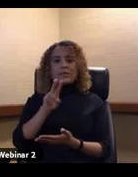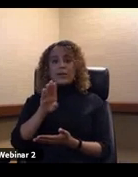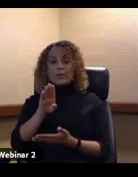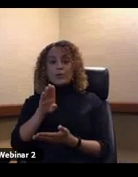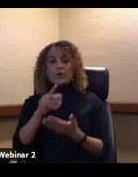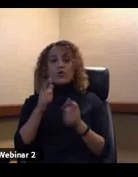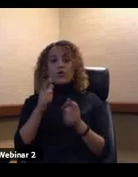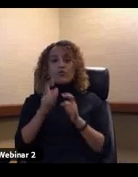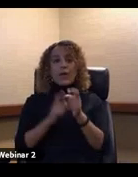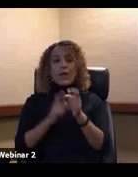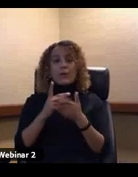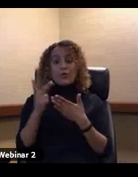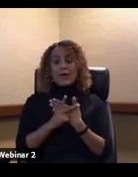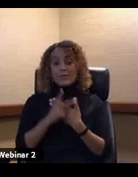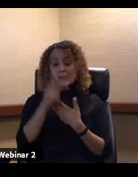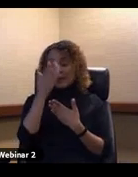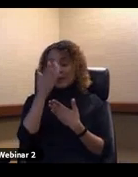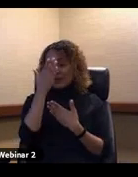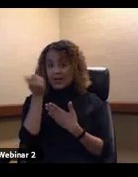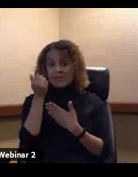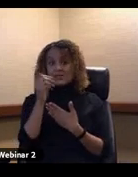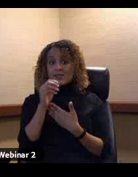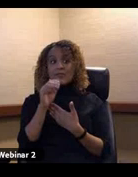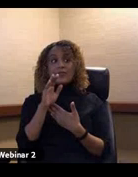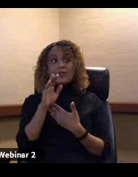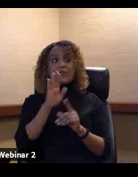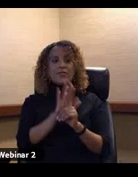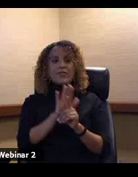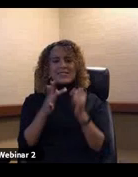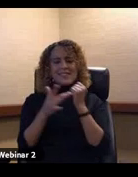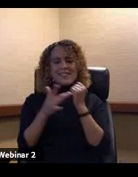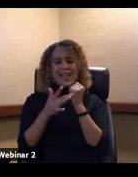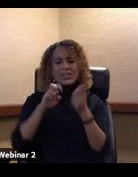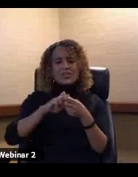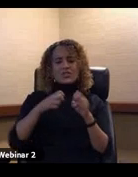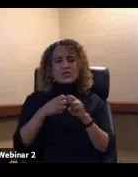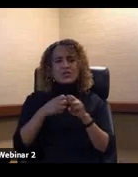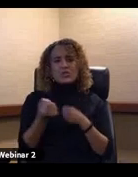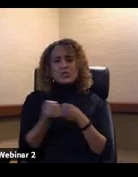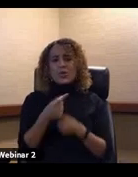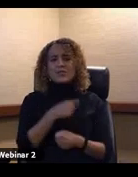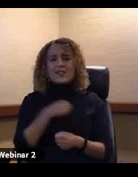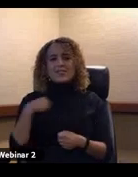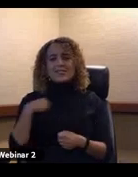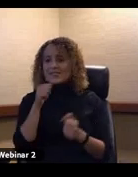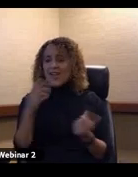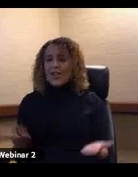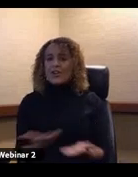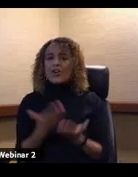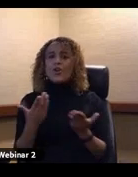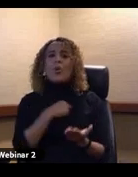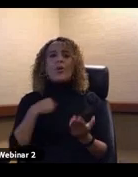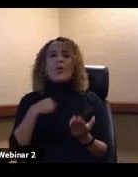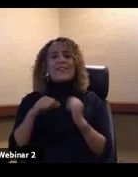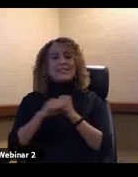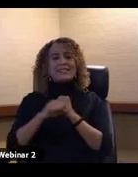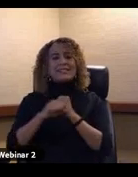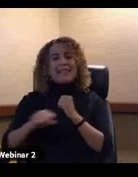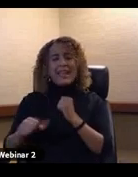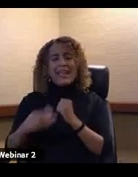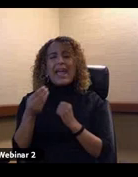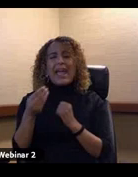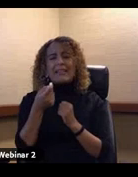programs on our website. But again, due to some staff in DOJ and issues with the technology staff that supports us not being here, we are being either